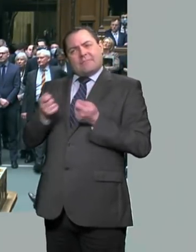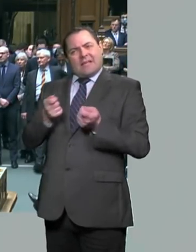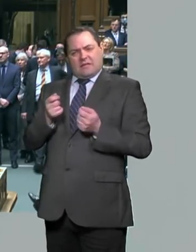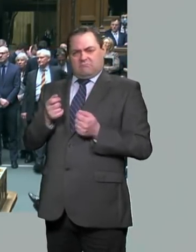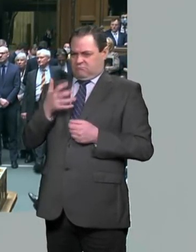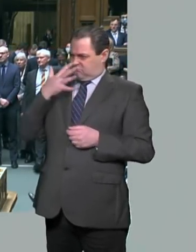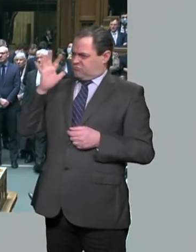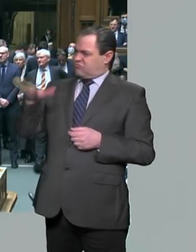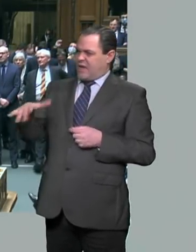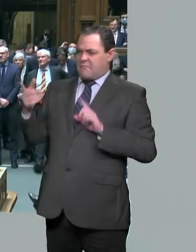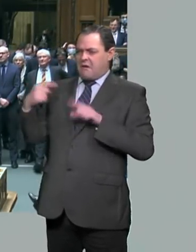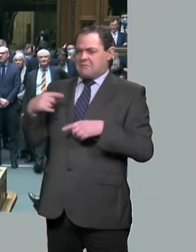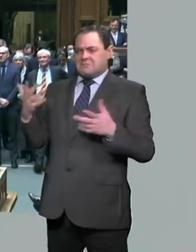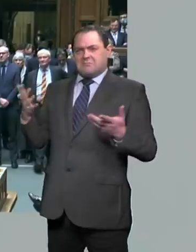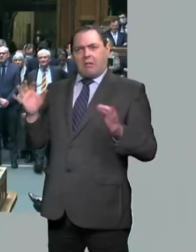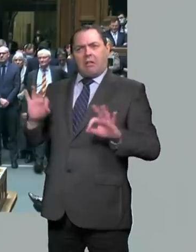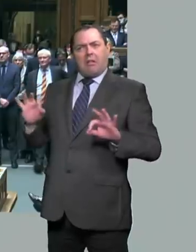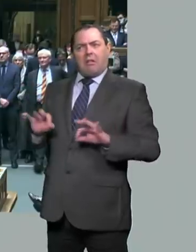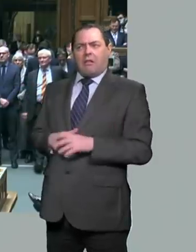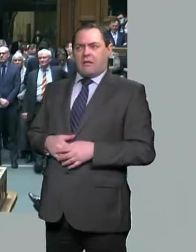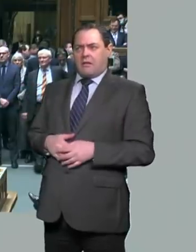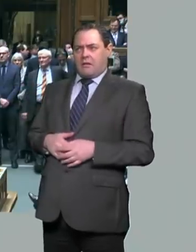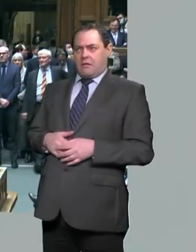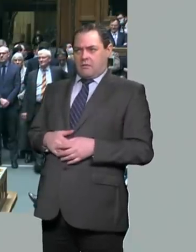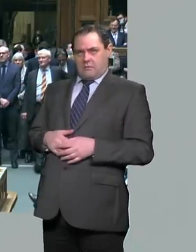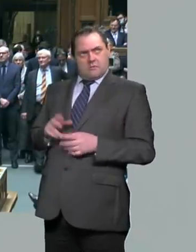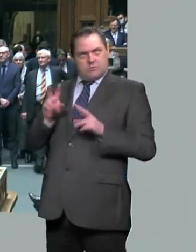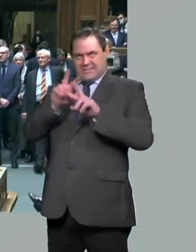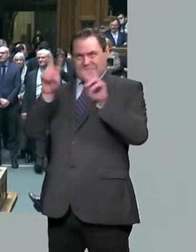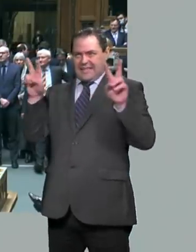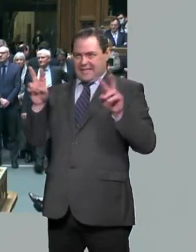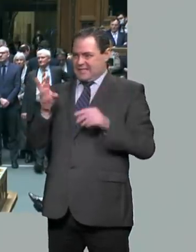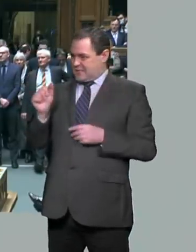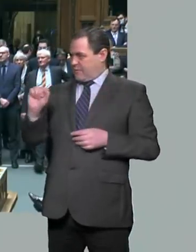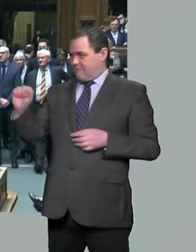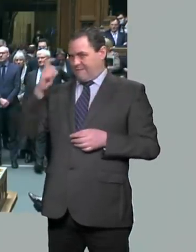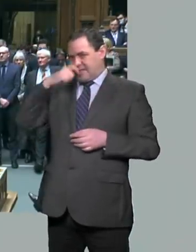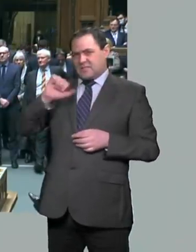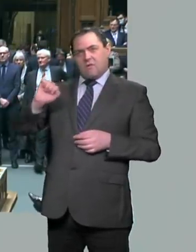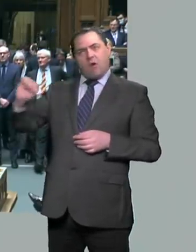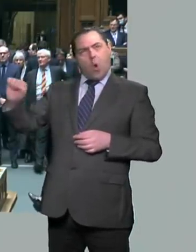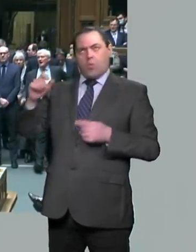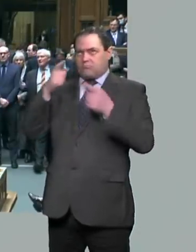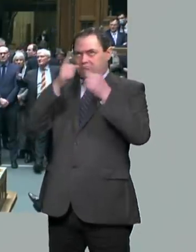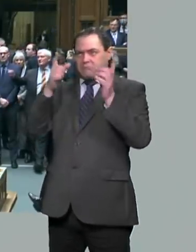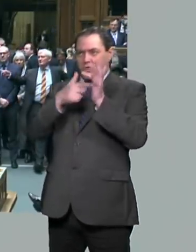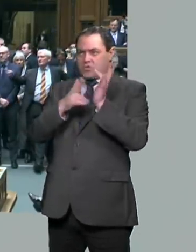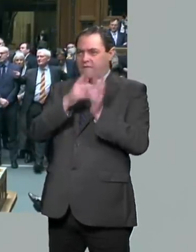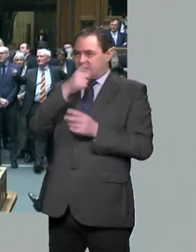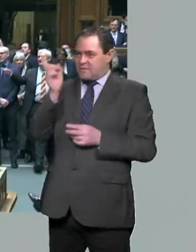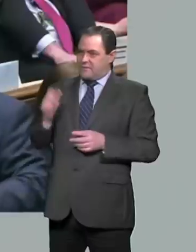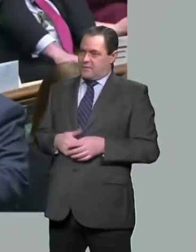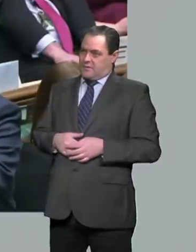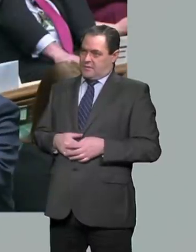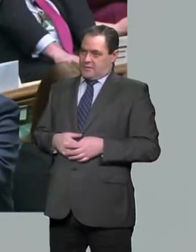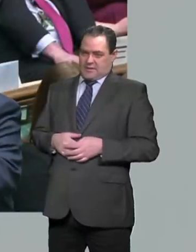response. And I have to say to the Prime Minister, he should read the room and he should see some of the faces on his colleagues' faces. He has